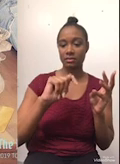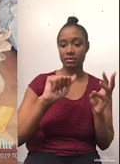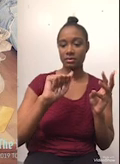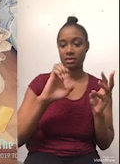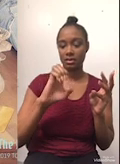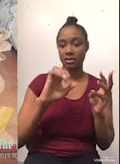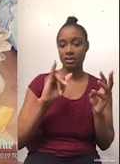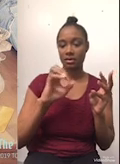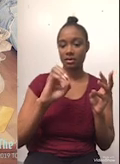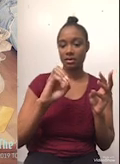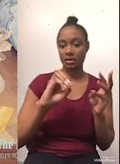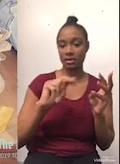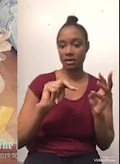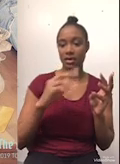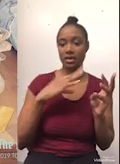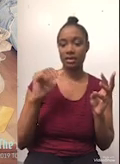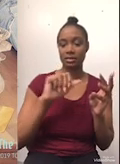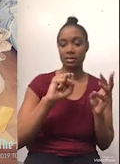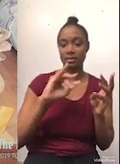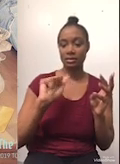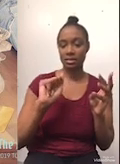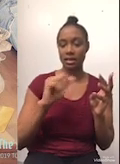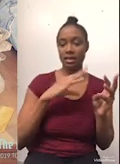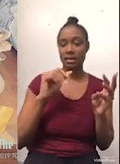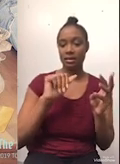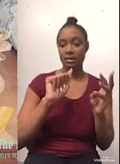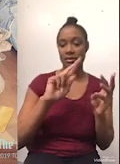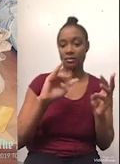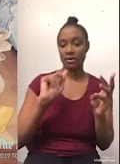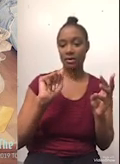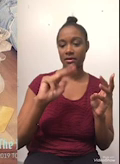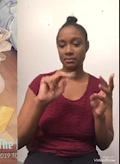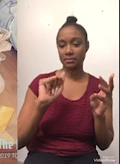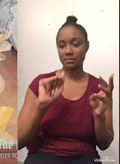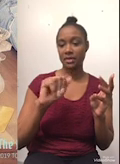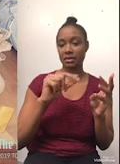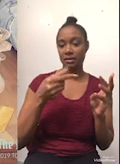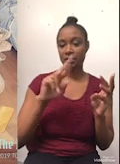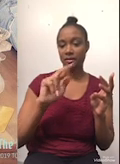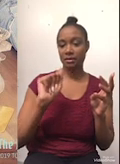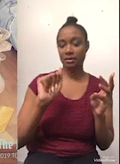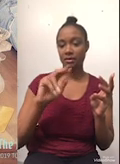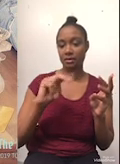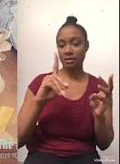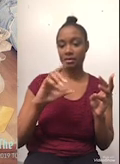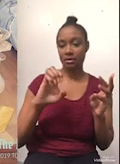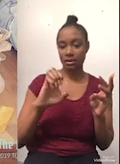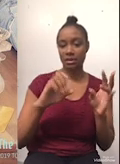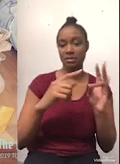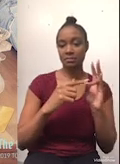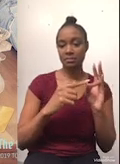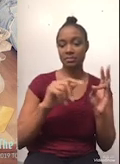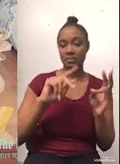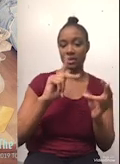Grande. Kyujin, I really admire Park Won and Lee Dong-woo. Hwani,